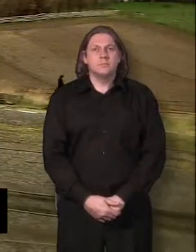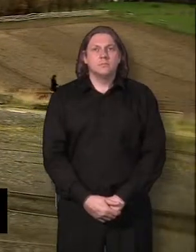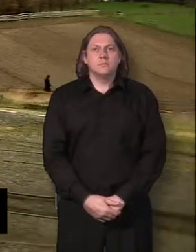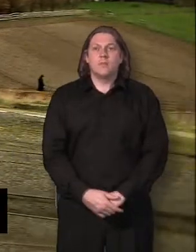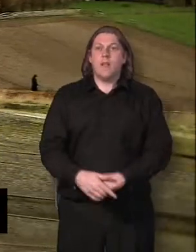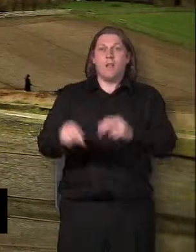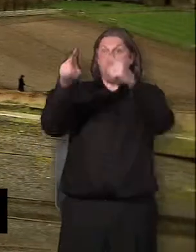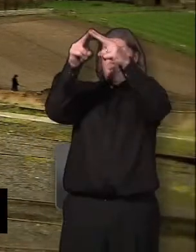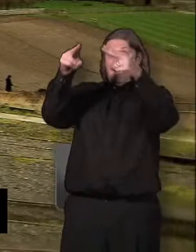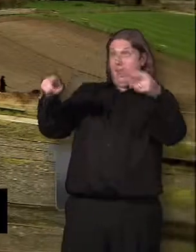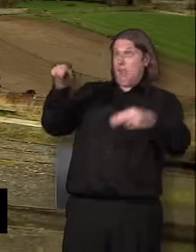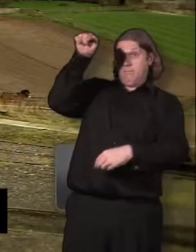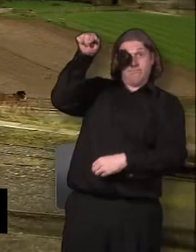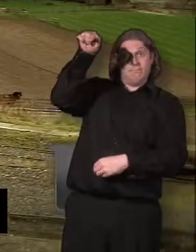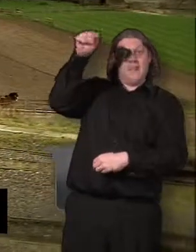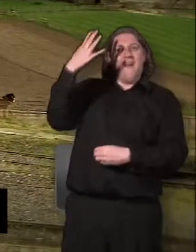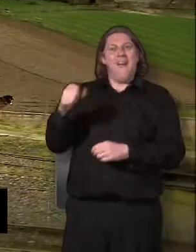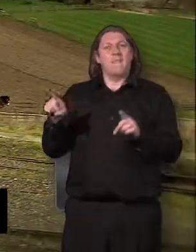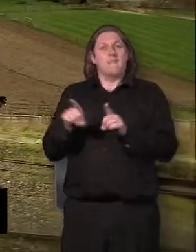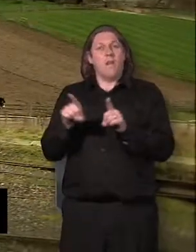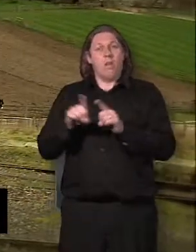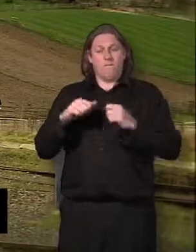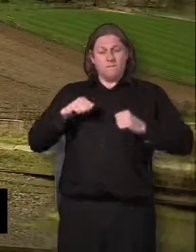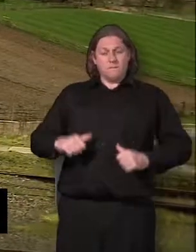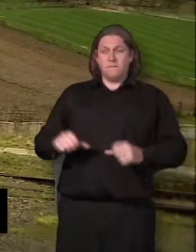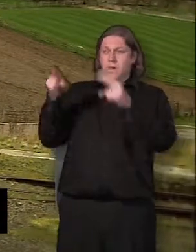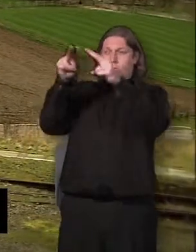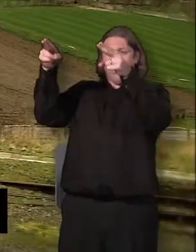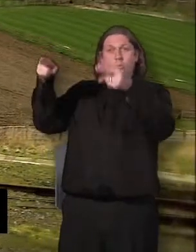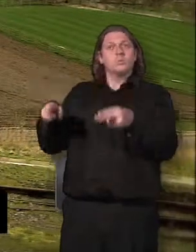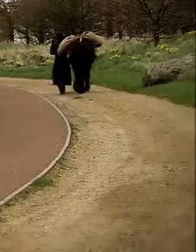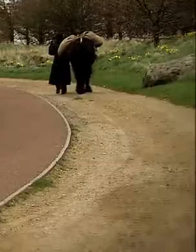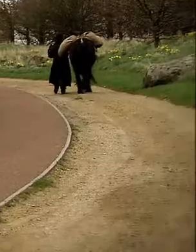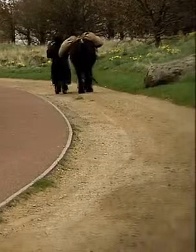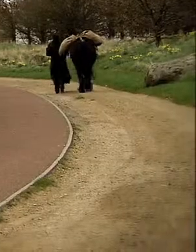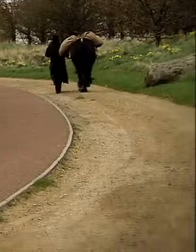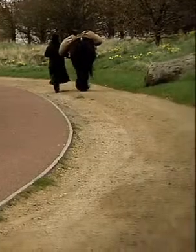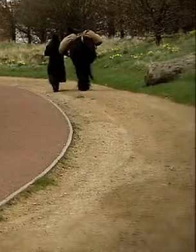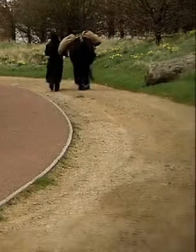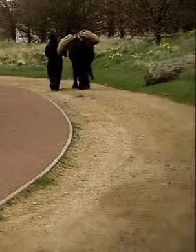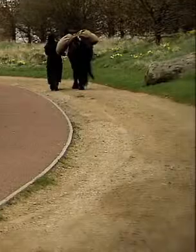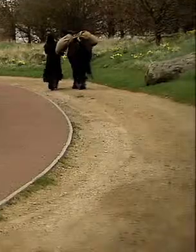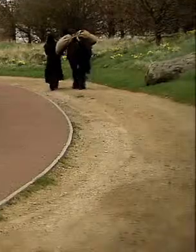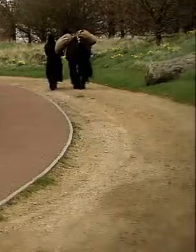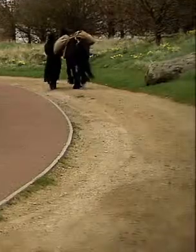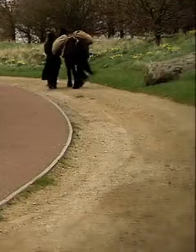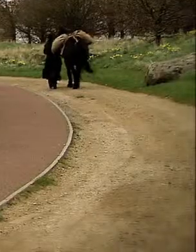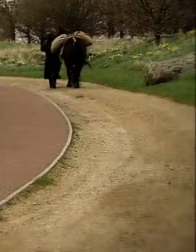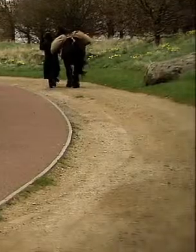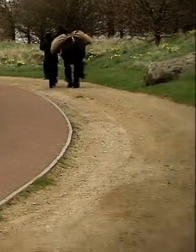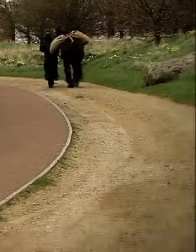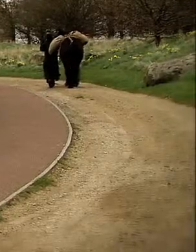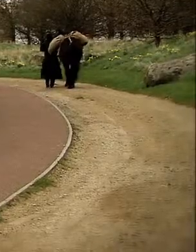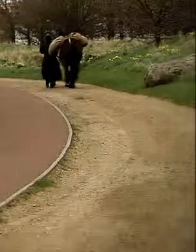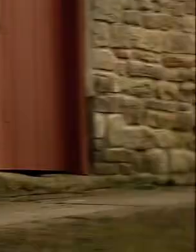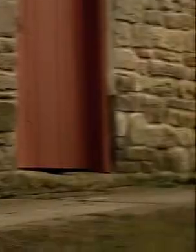Atop the hill sits an original farmstead. Pockerley Manor illustrates life in the early 1800s. Visit the home of a